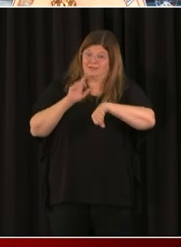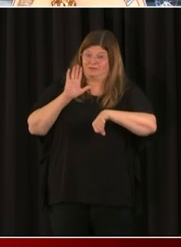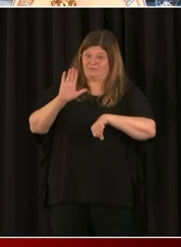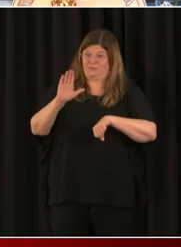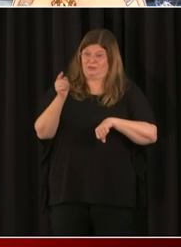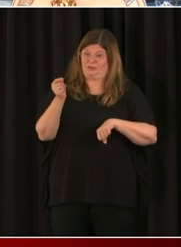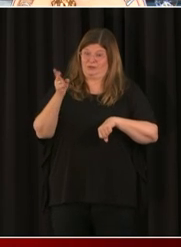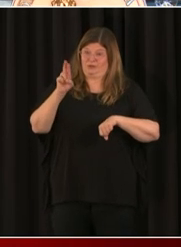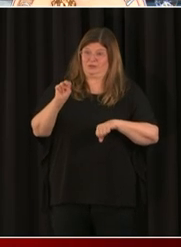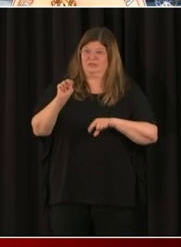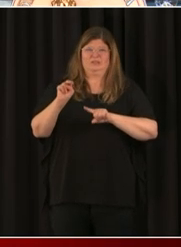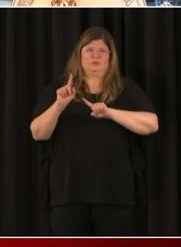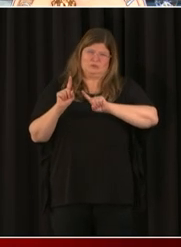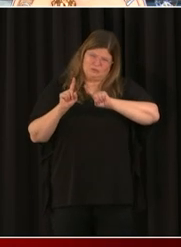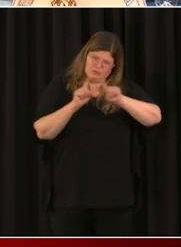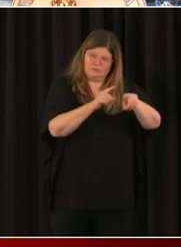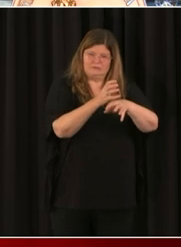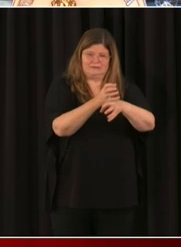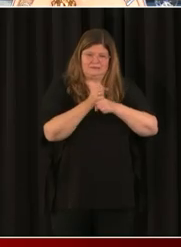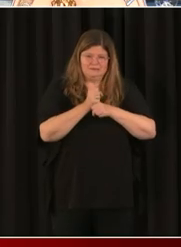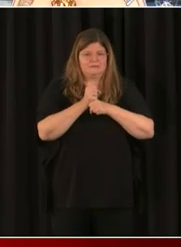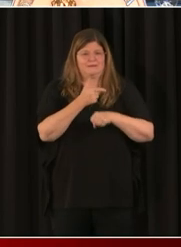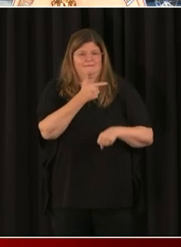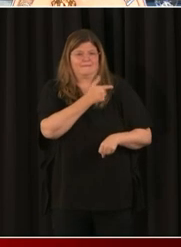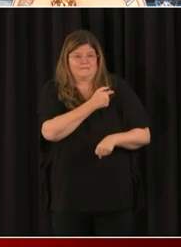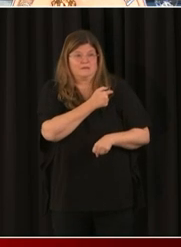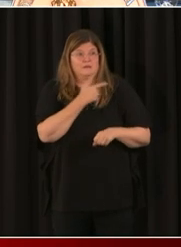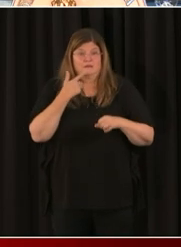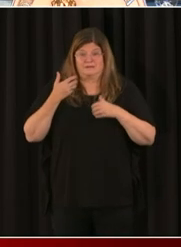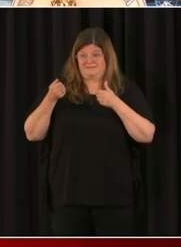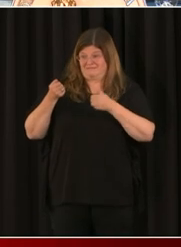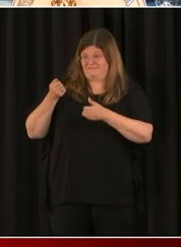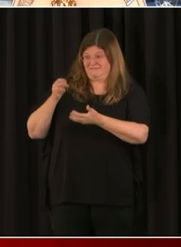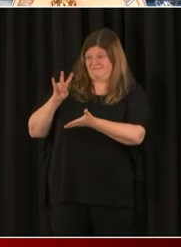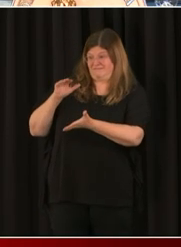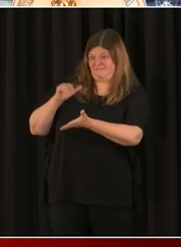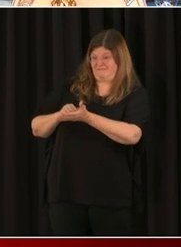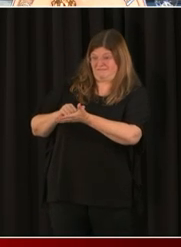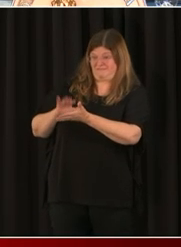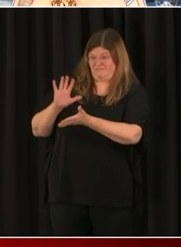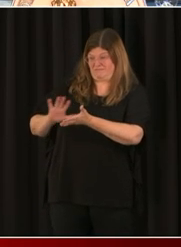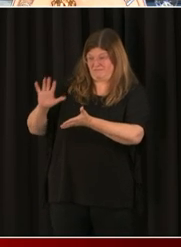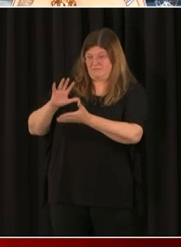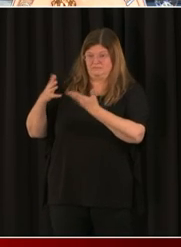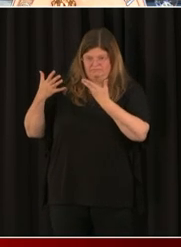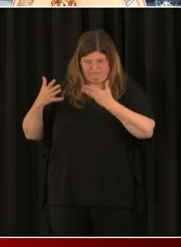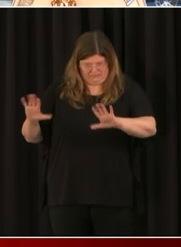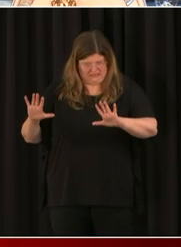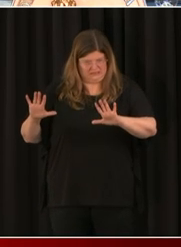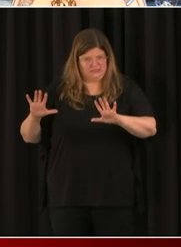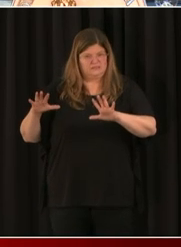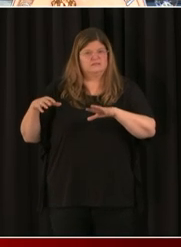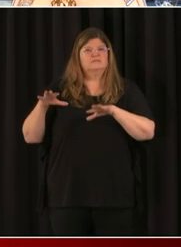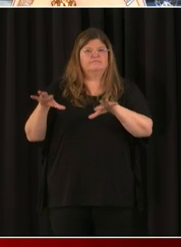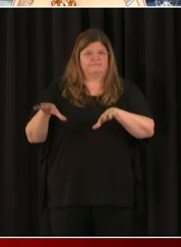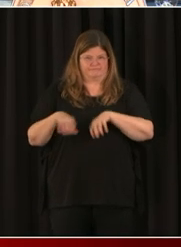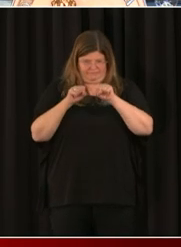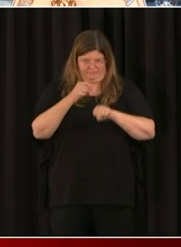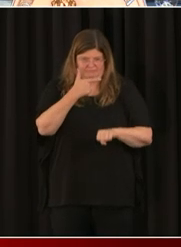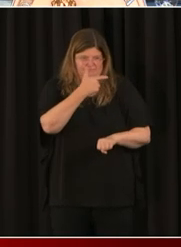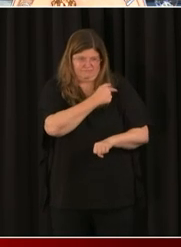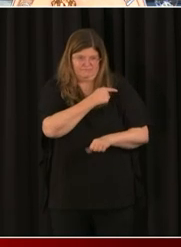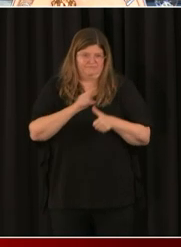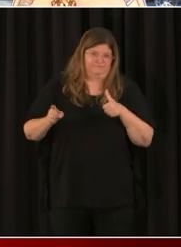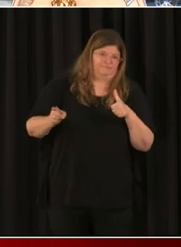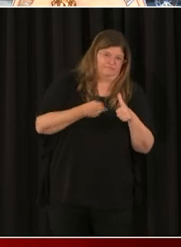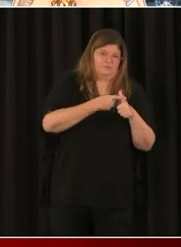Almost 17,000 people have been vaccinated with their first dose. The district has received just